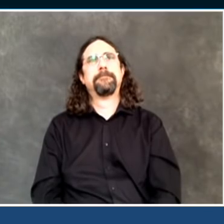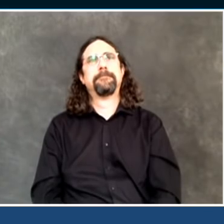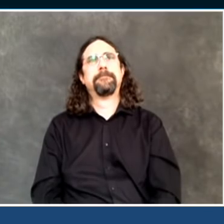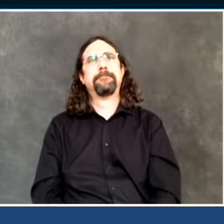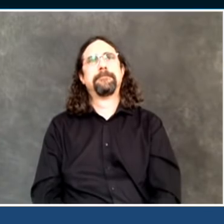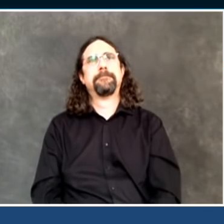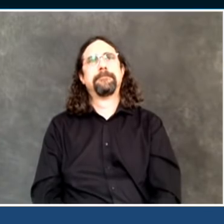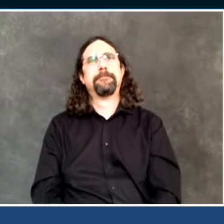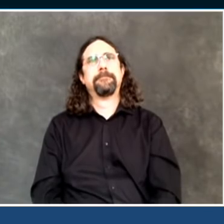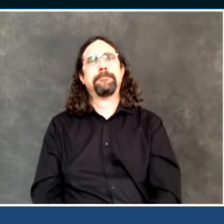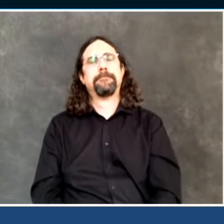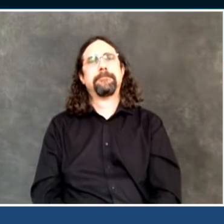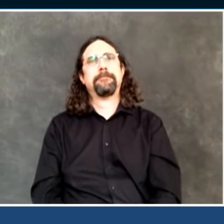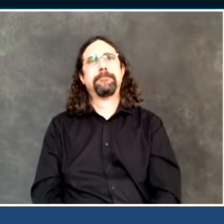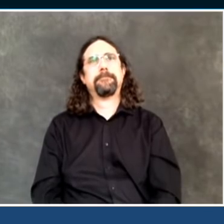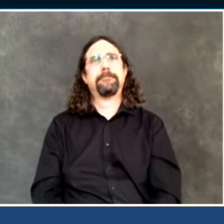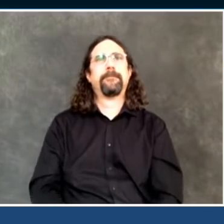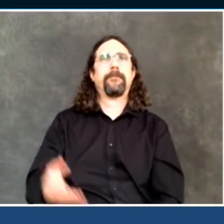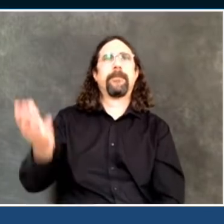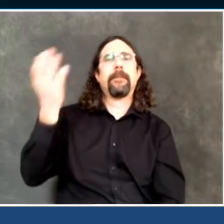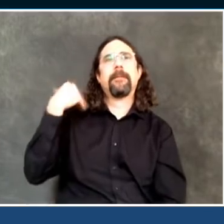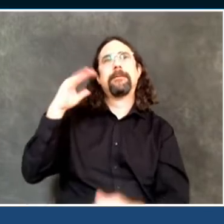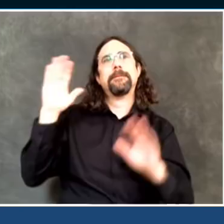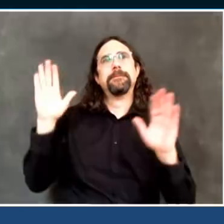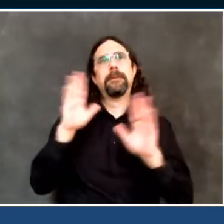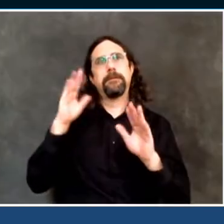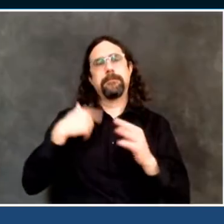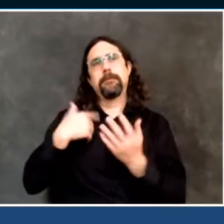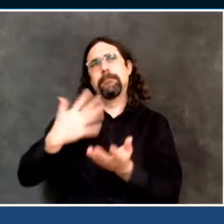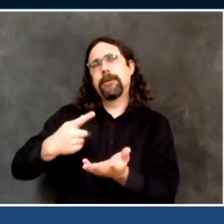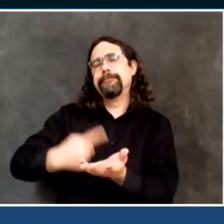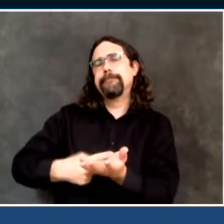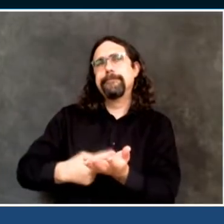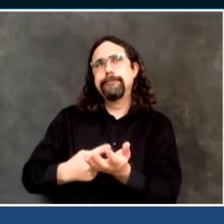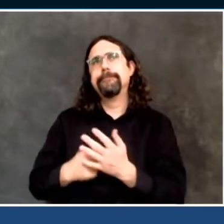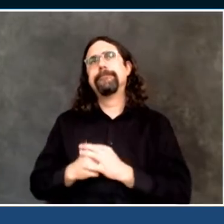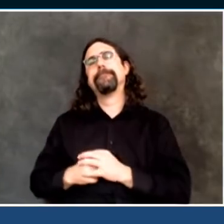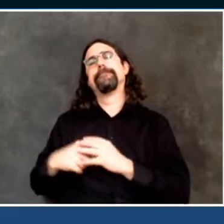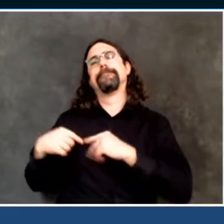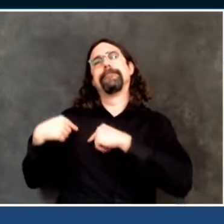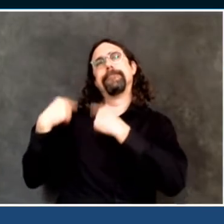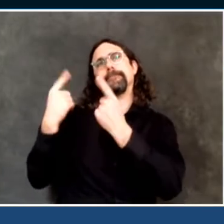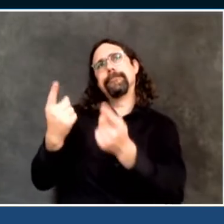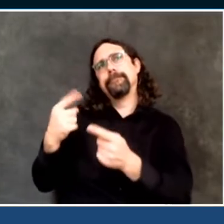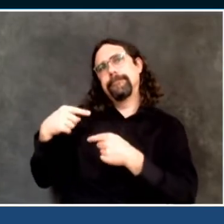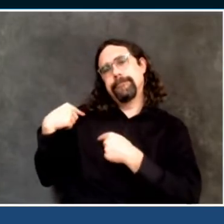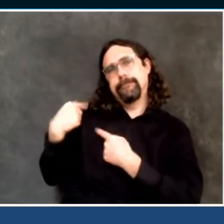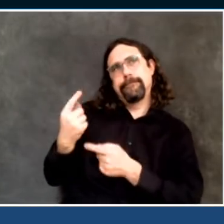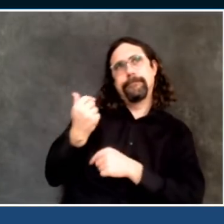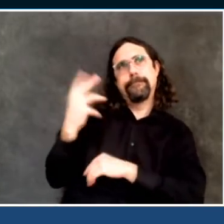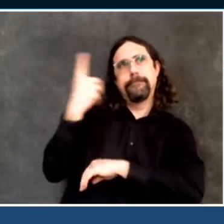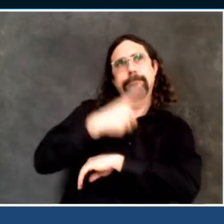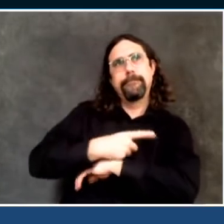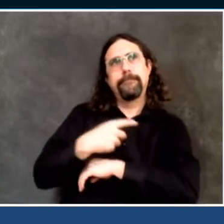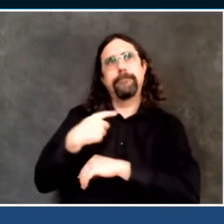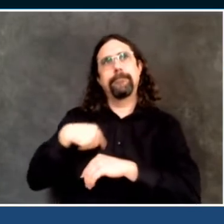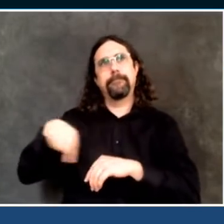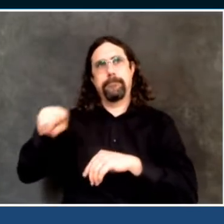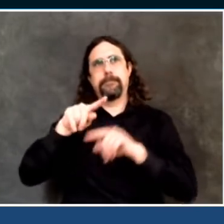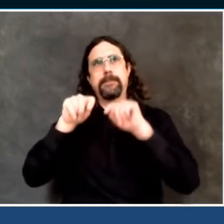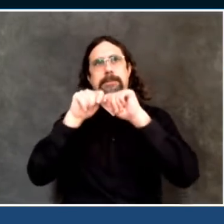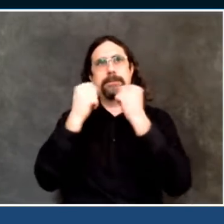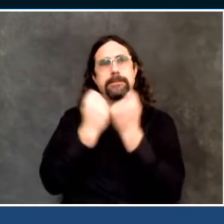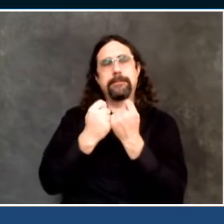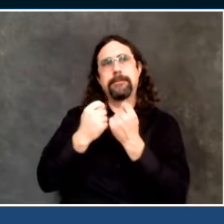that point there were about 4,000 New Yorkers who needed to be intubated, who needed the ventilator to keep